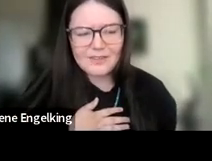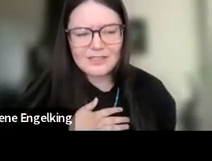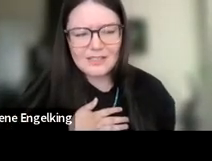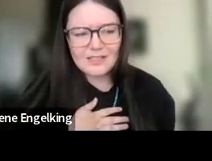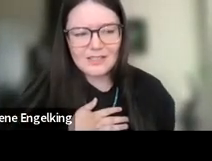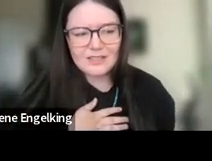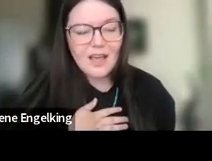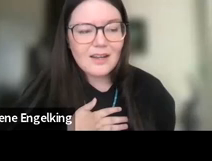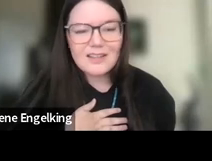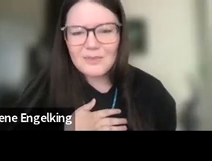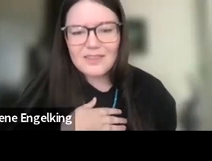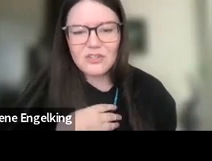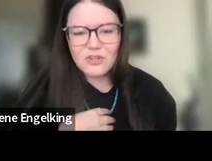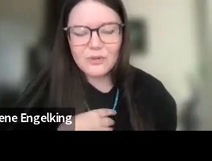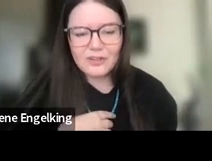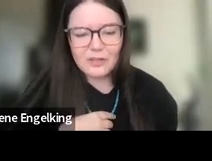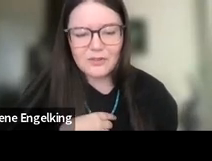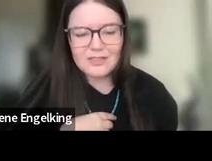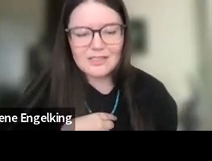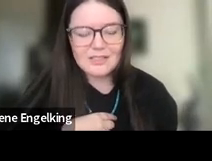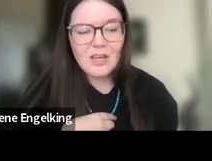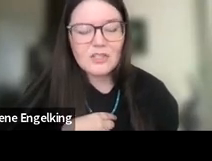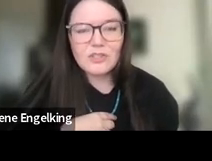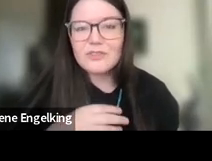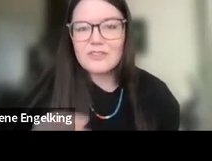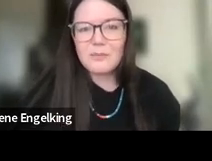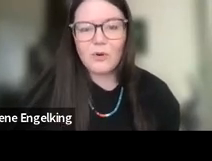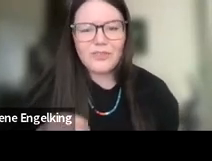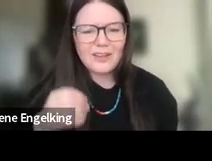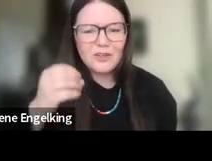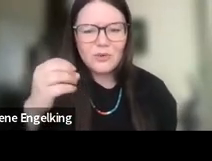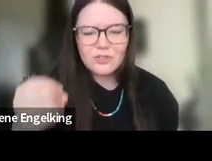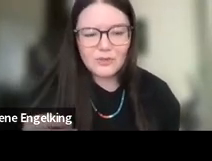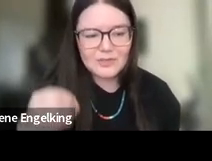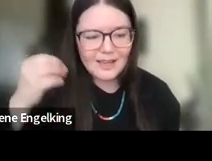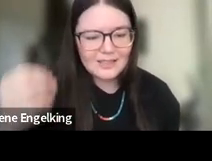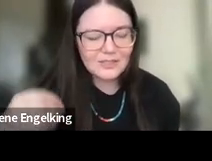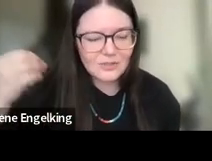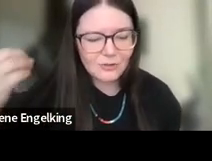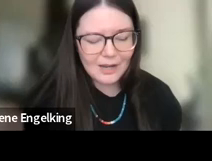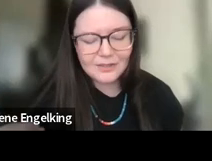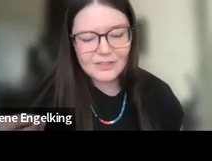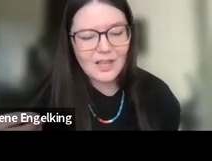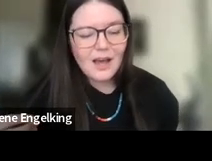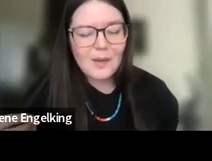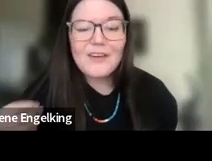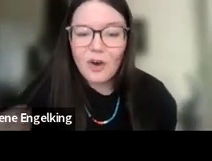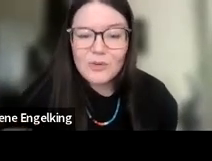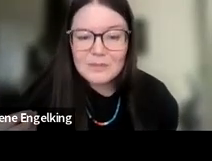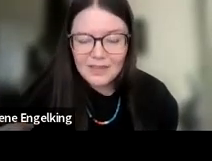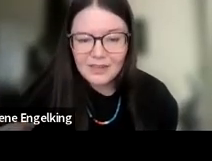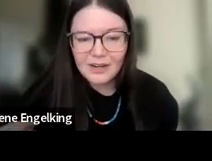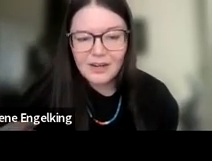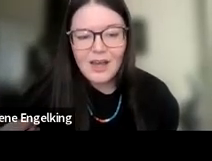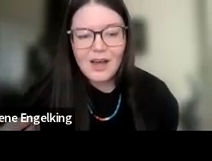that advocacy is not something that's new within our communities. These circles of support, that go-to, those aunties, those grandmothers, have